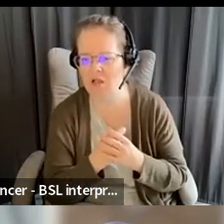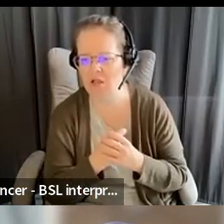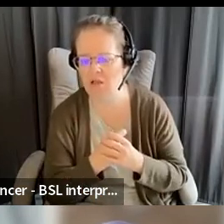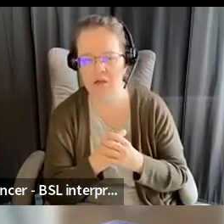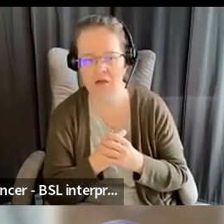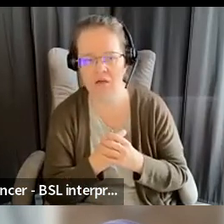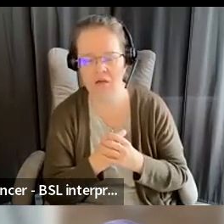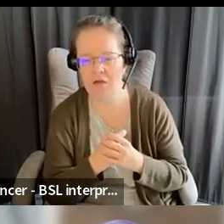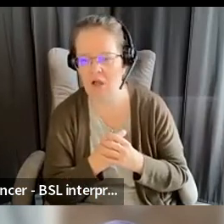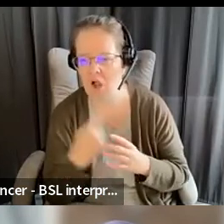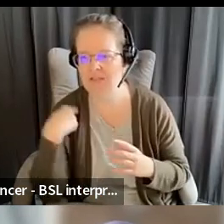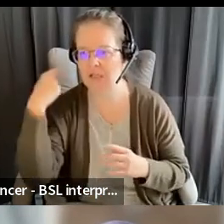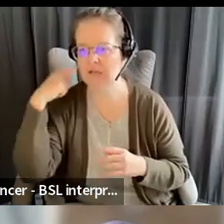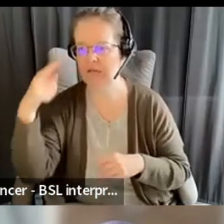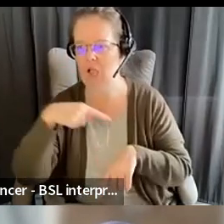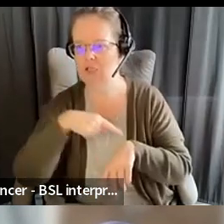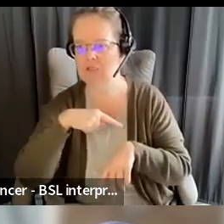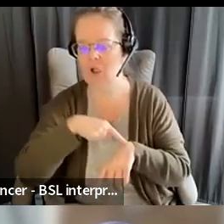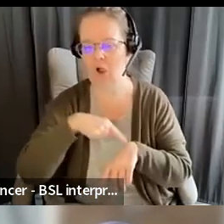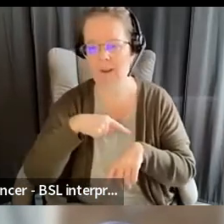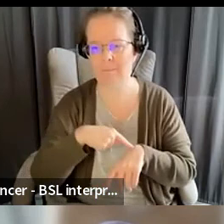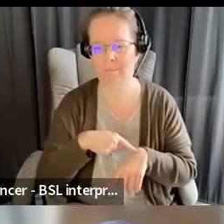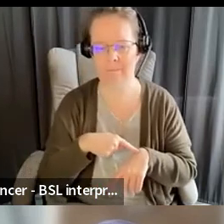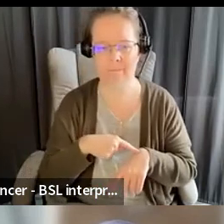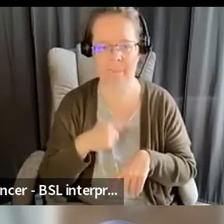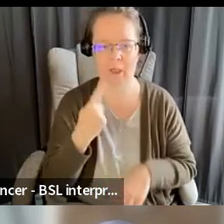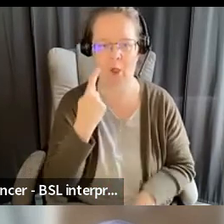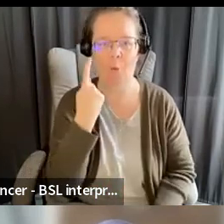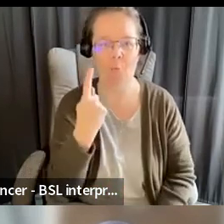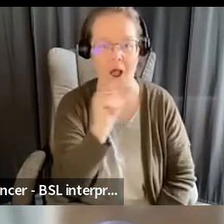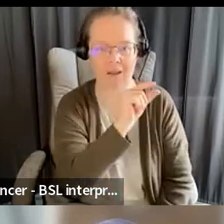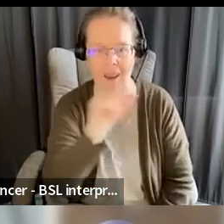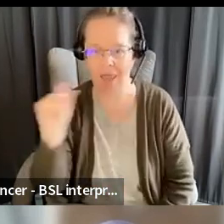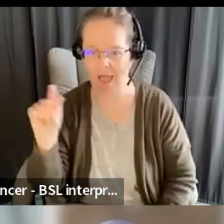I am mindful of time, so hopefully one-line answers for this.